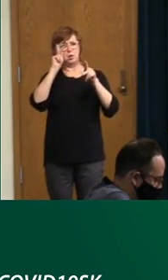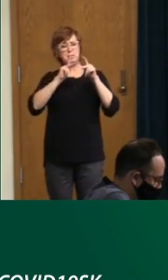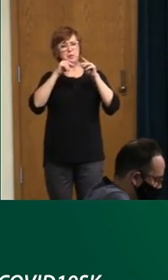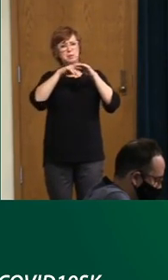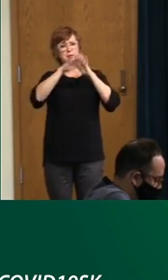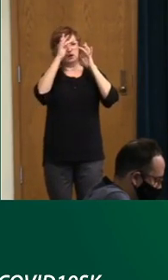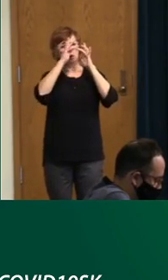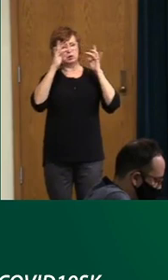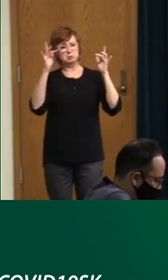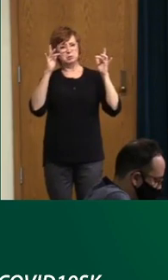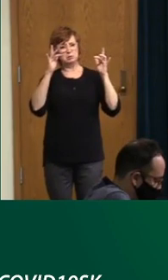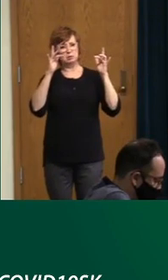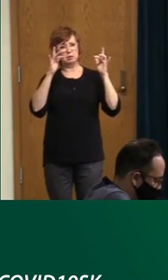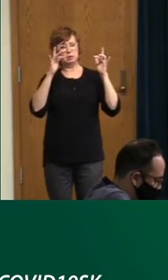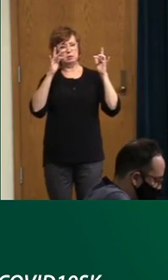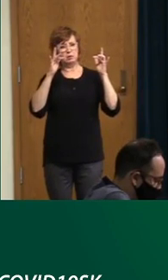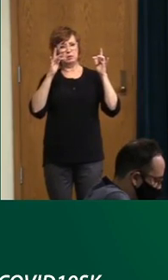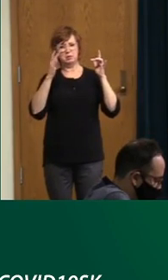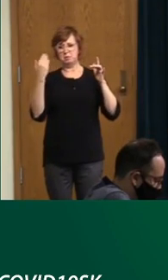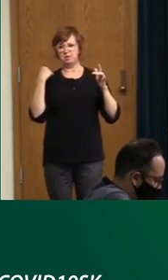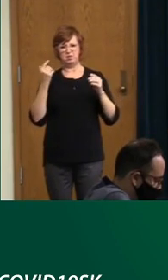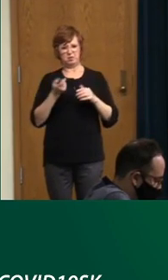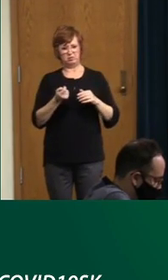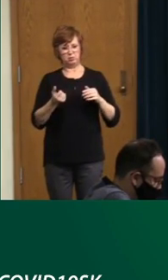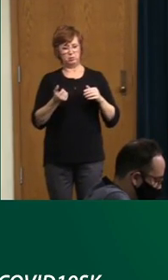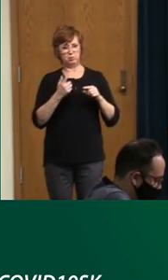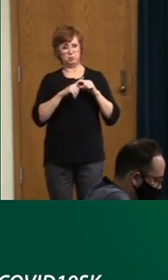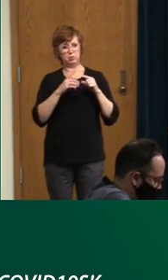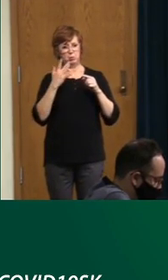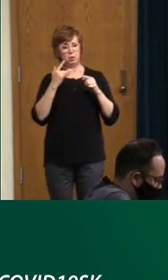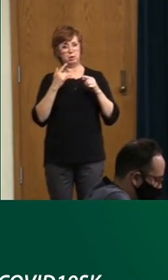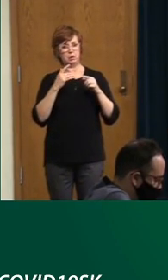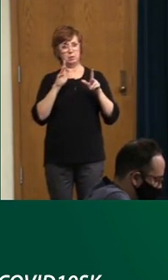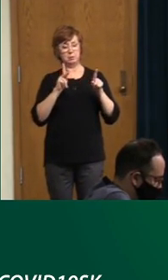feel even stronger symptoms due to this virus this time in the fall?